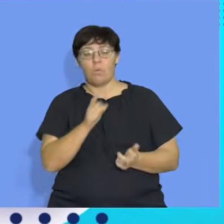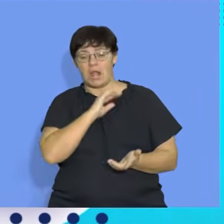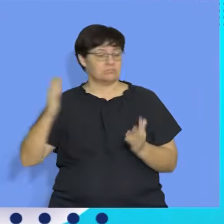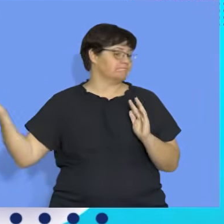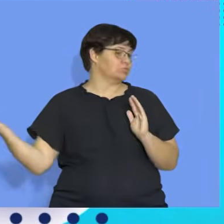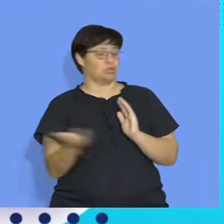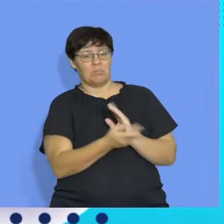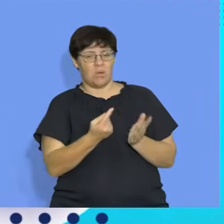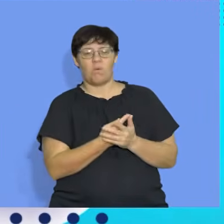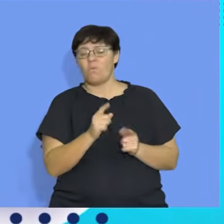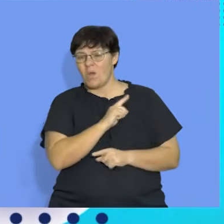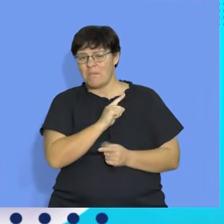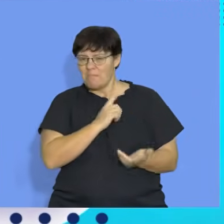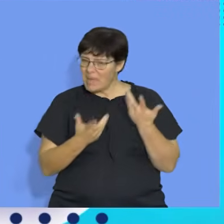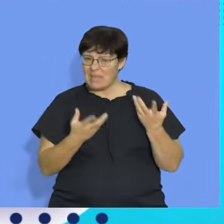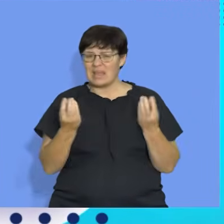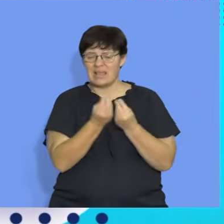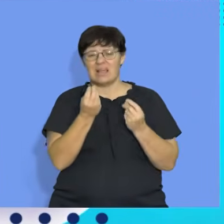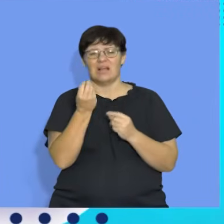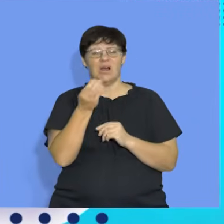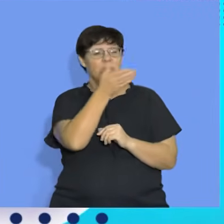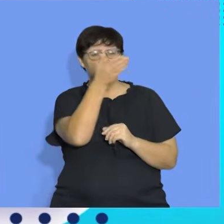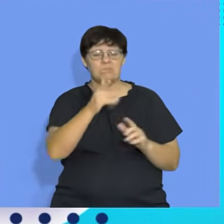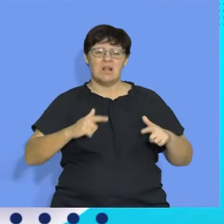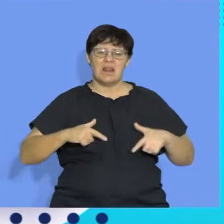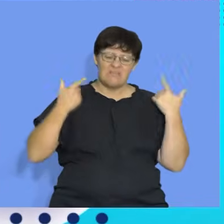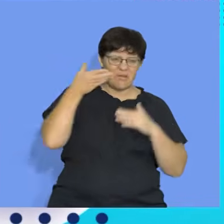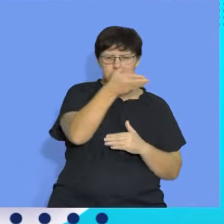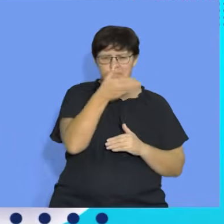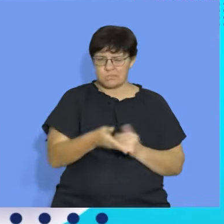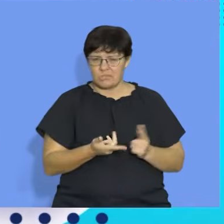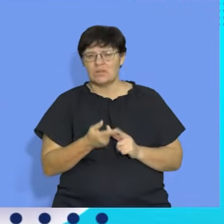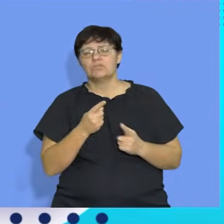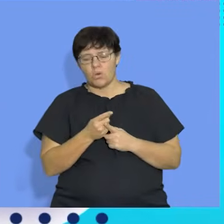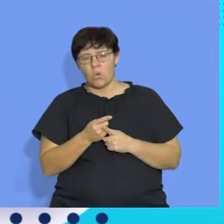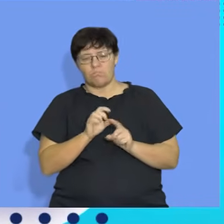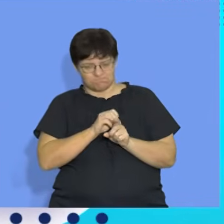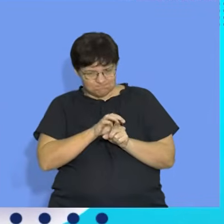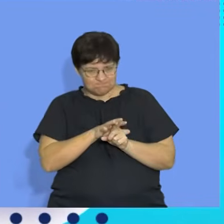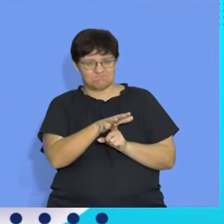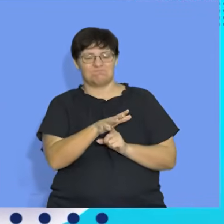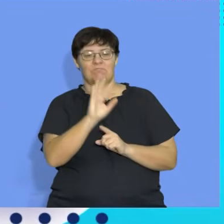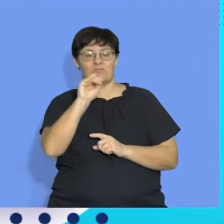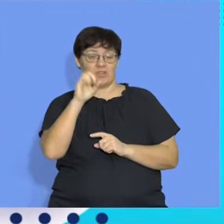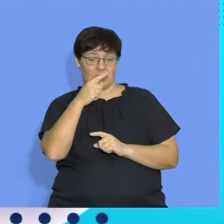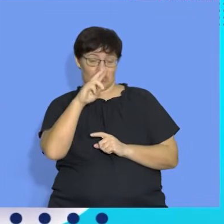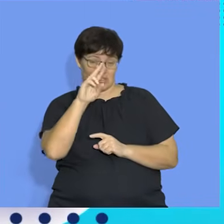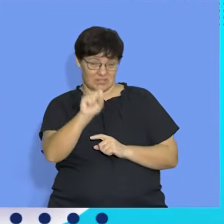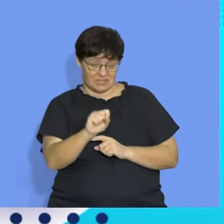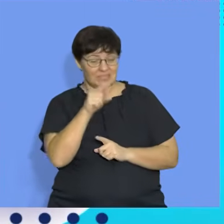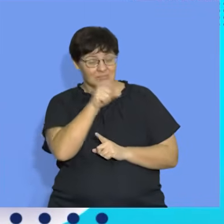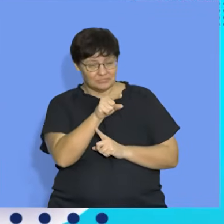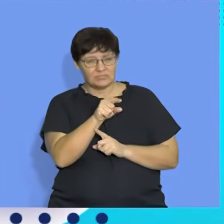it down because there could be a lot of things in the trees. So what we do is you infect it with a fungus, and that